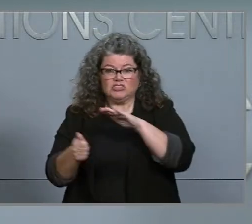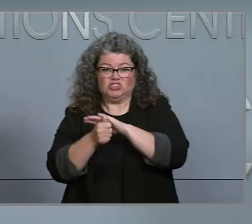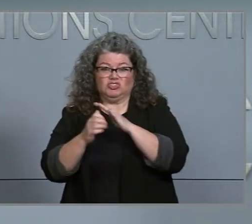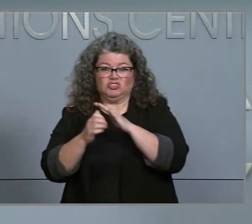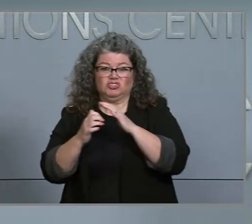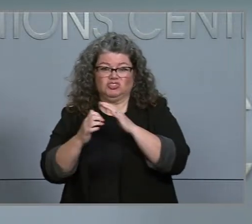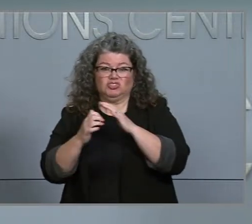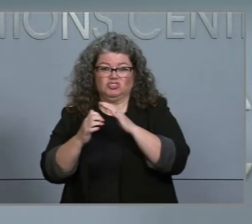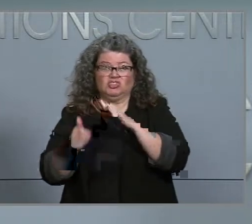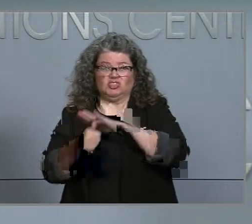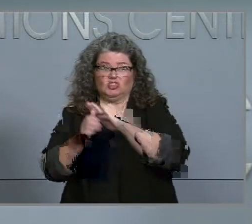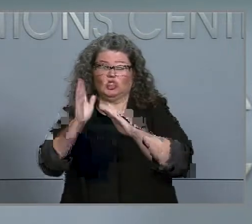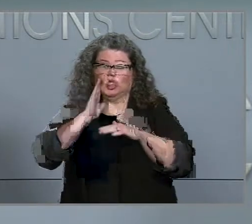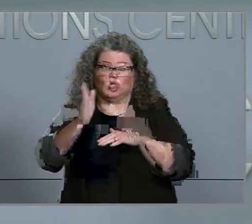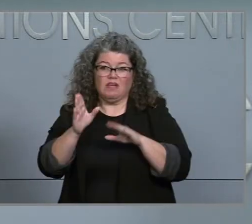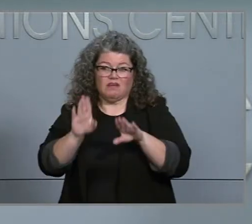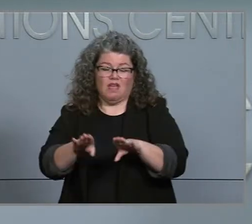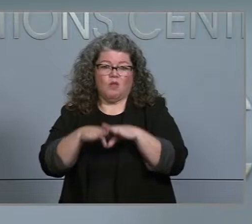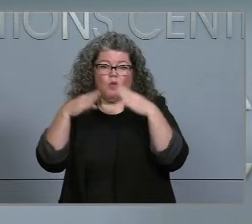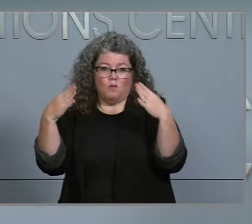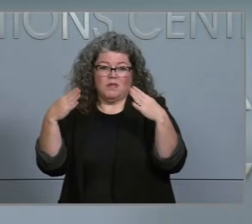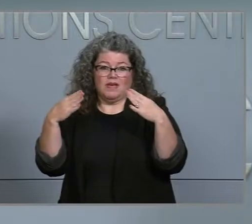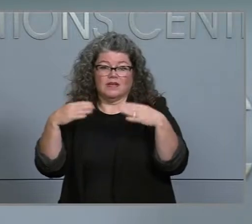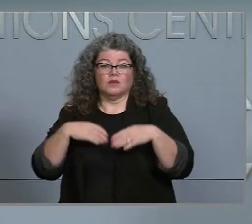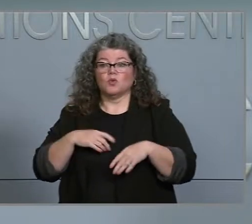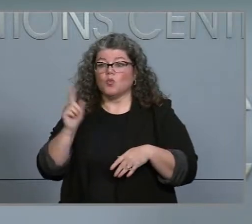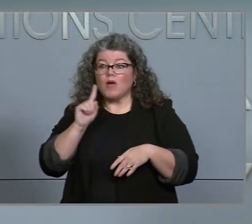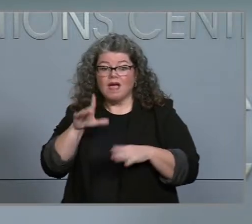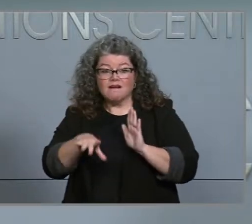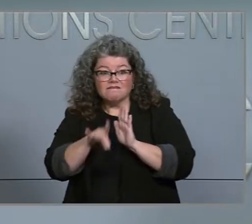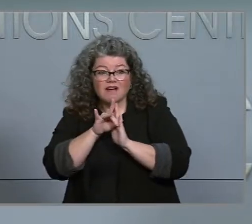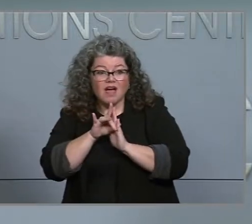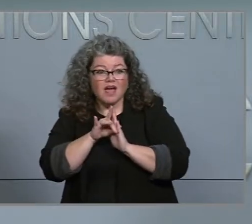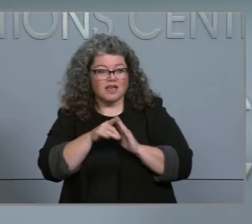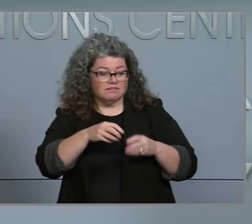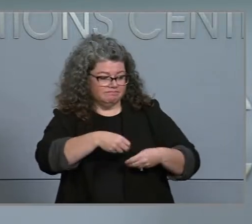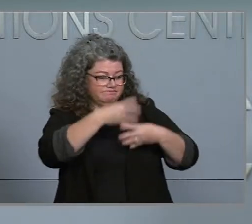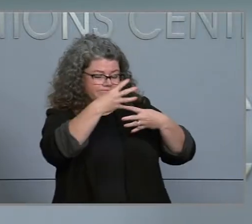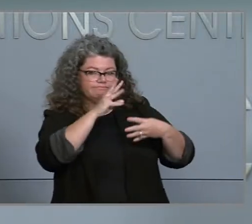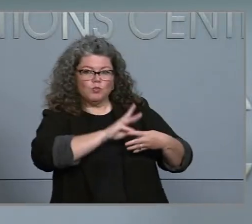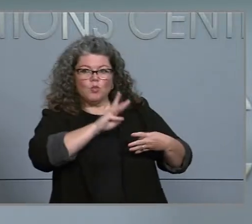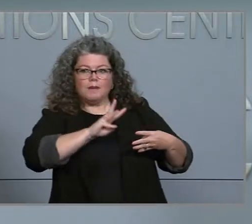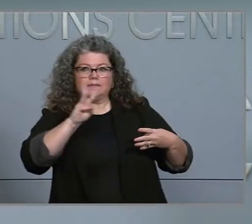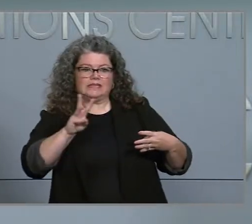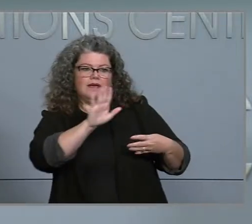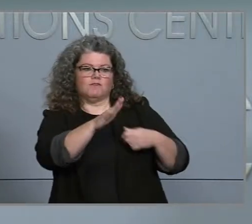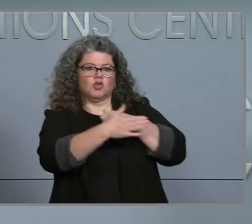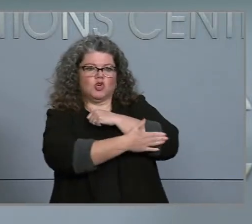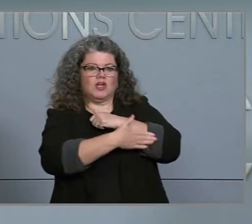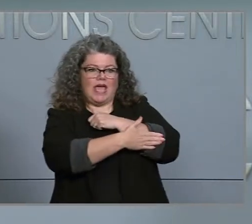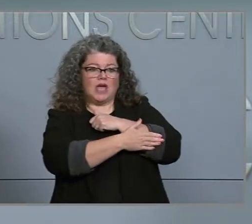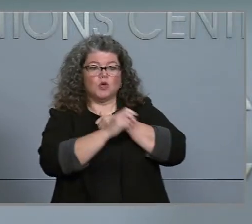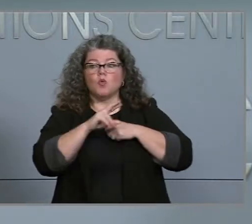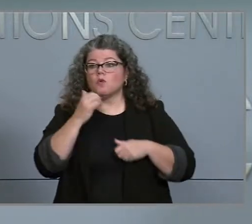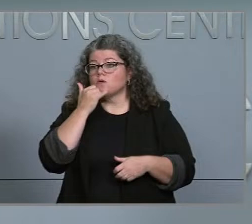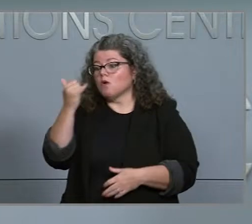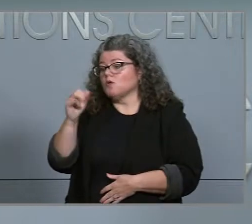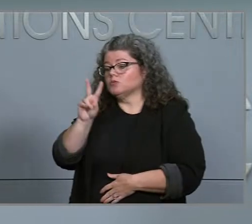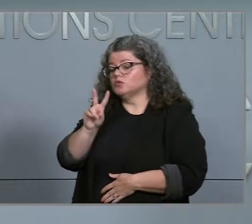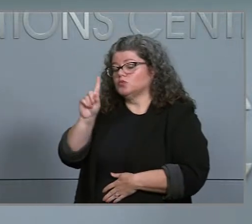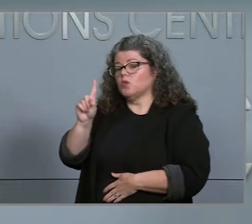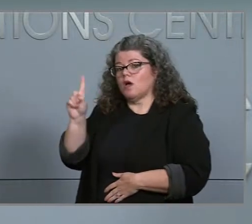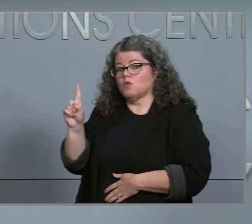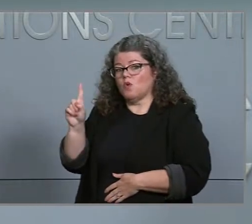opening at your county government website or call 211 for instructions on sheltering